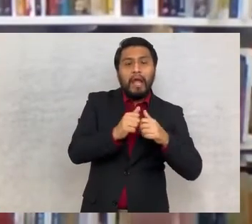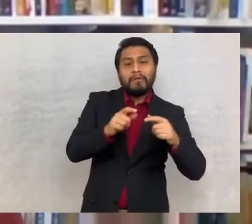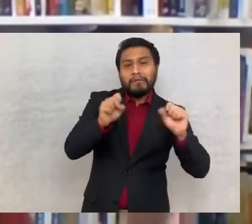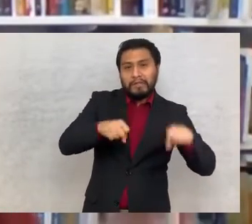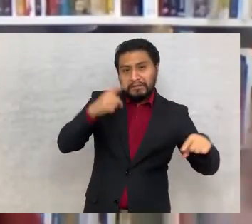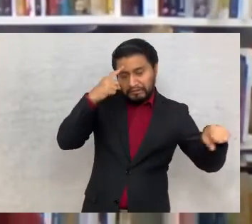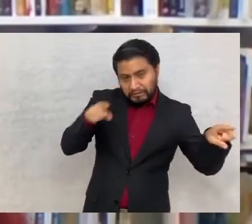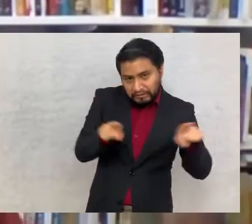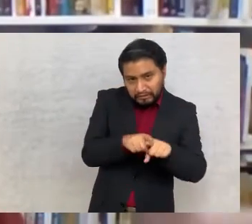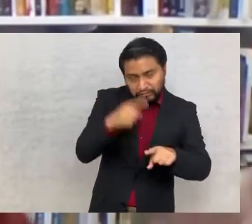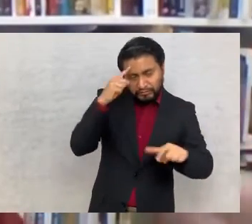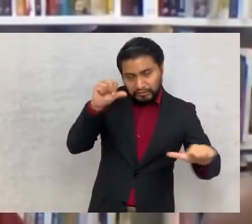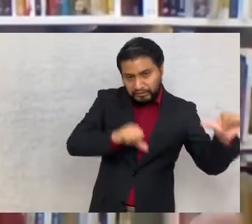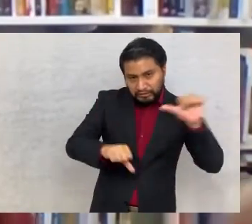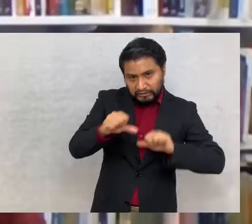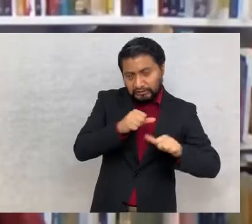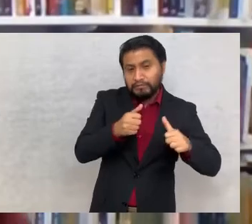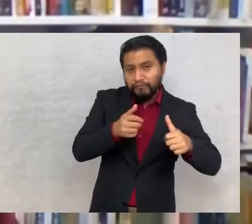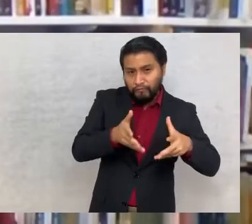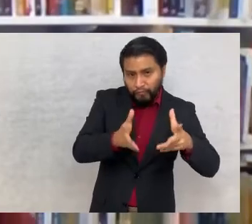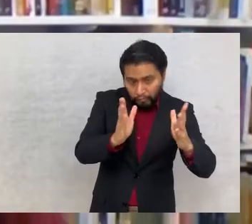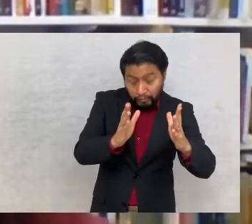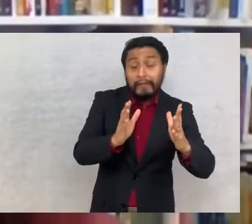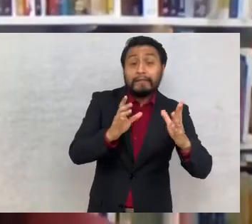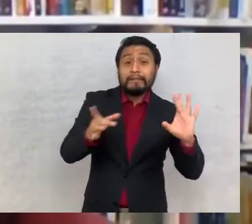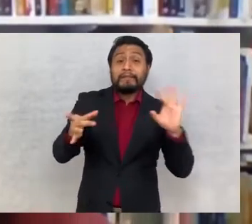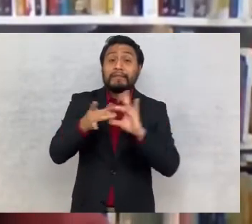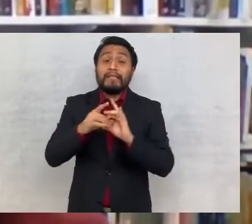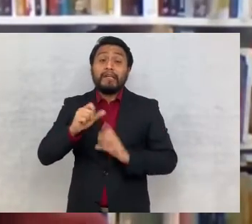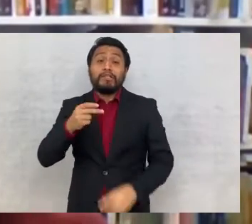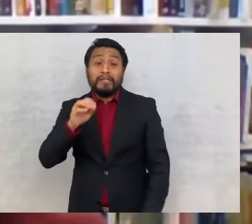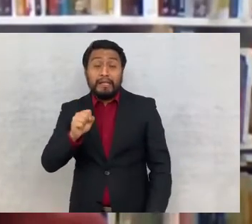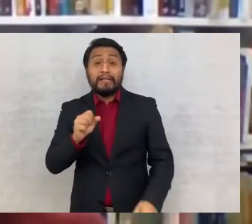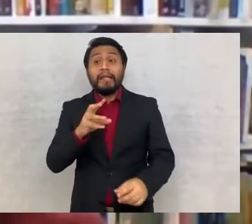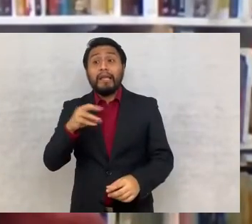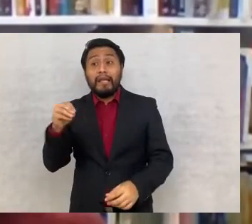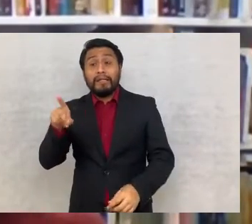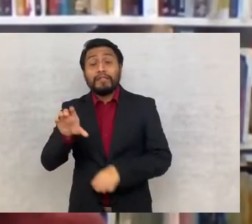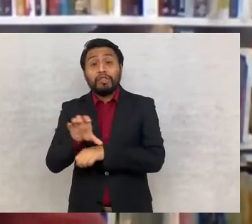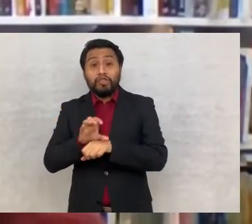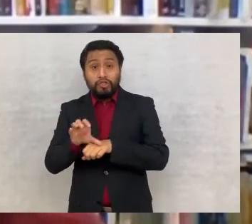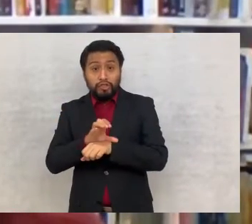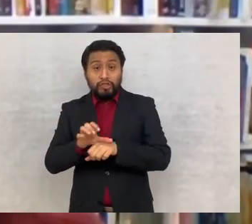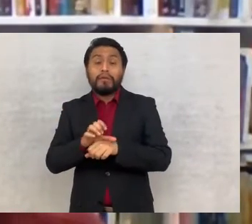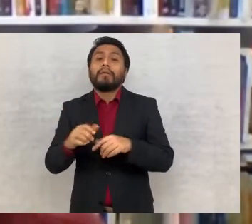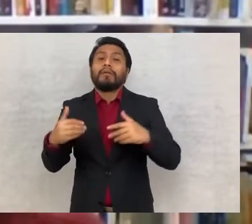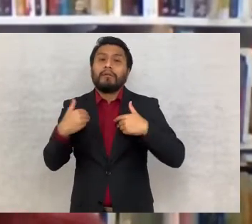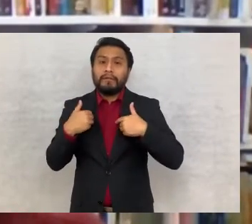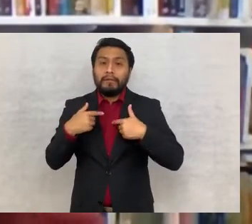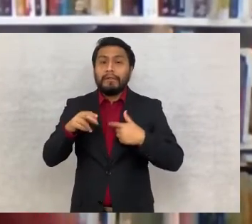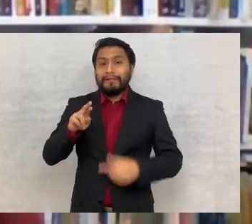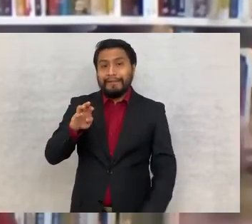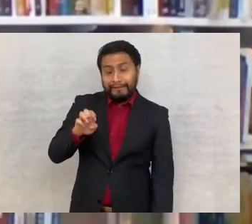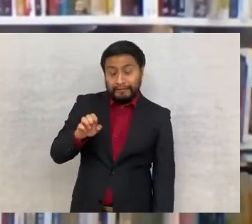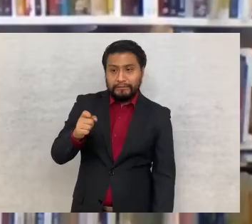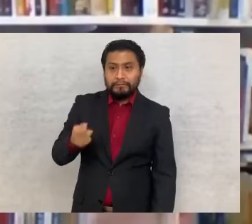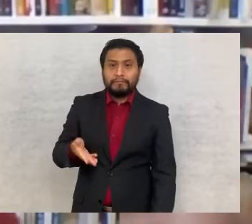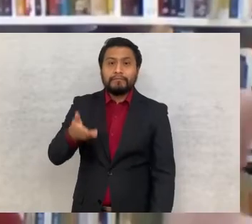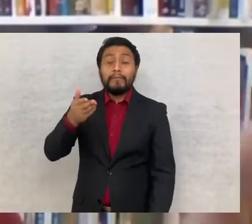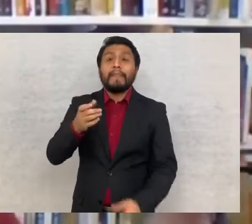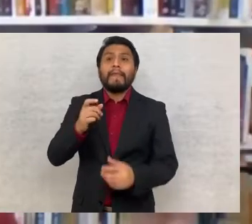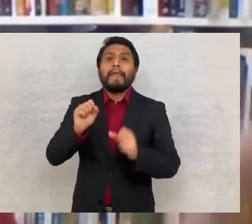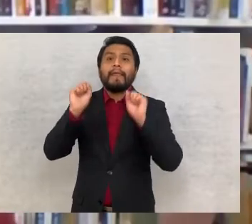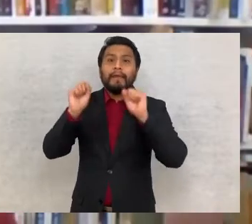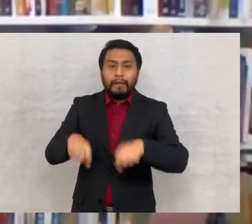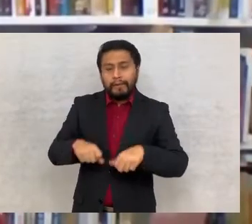spaces of agreement through which Galton's science flowed. The relationship between eugenics and the Catholic Church, that a priori was